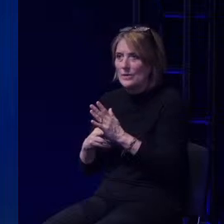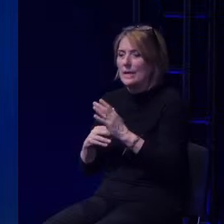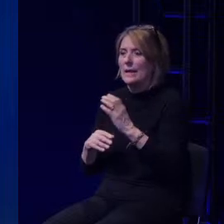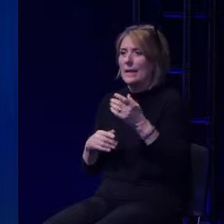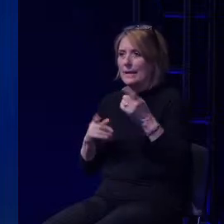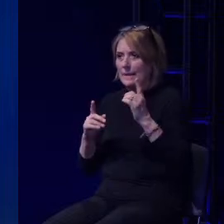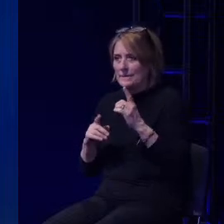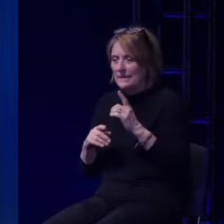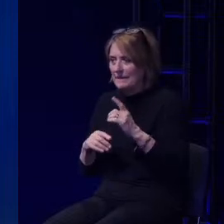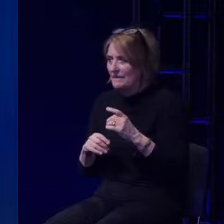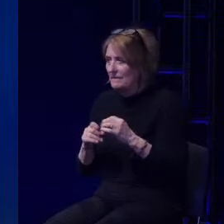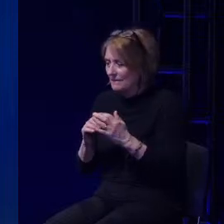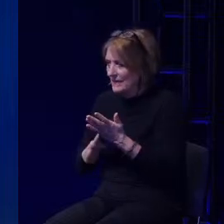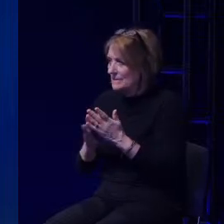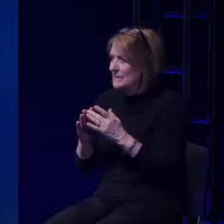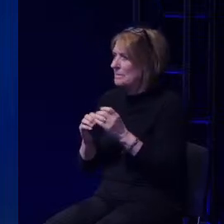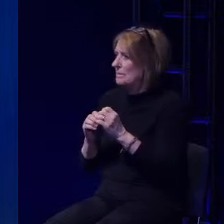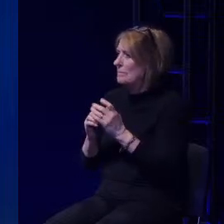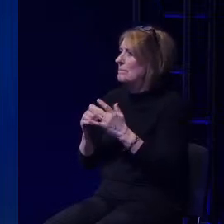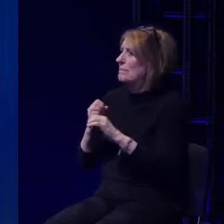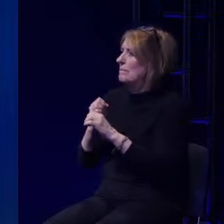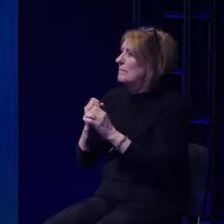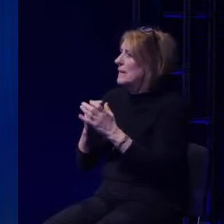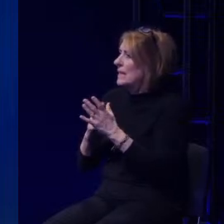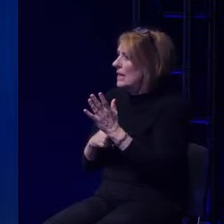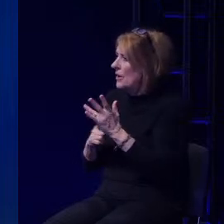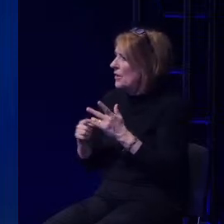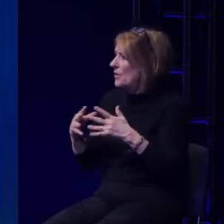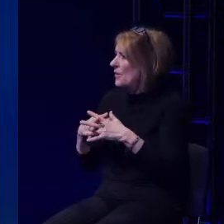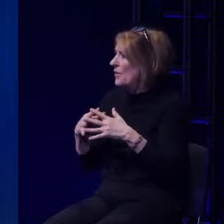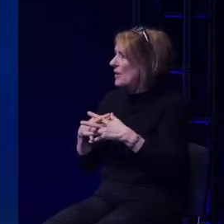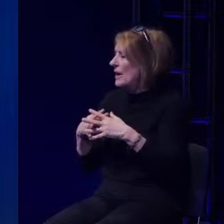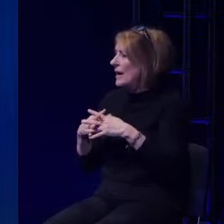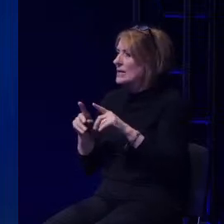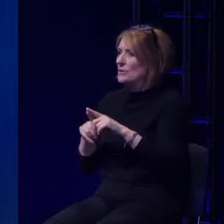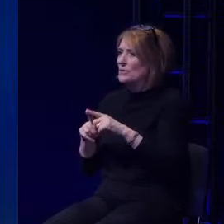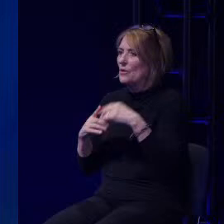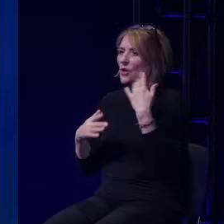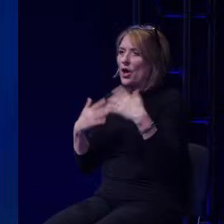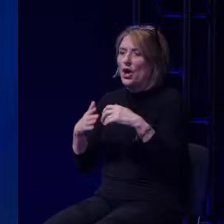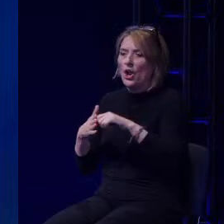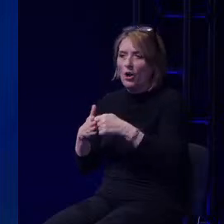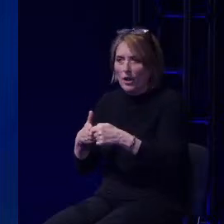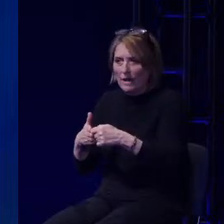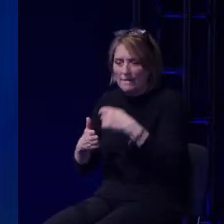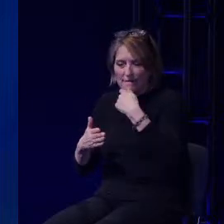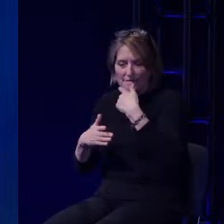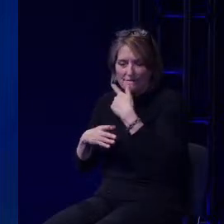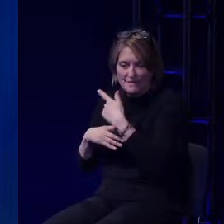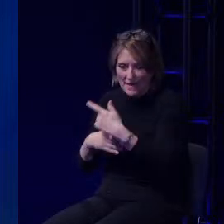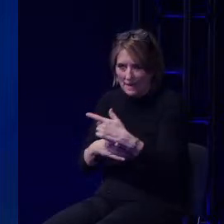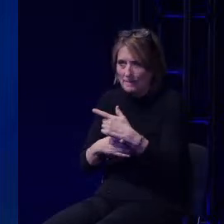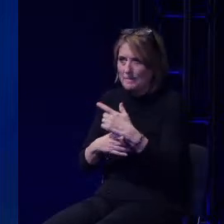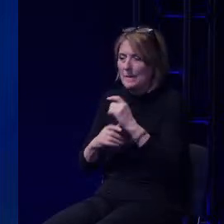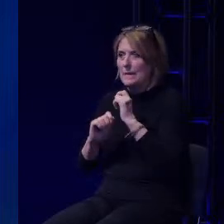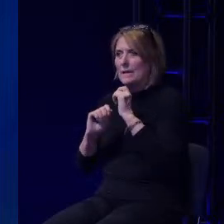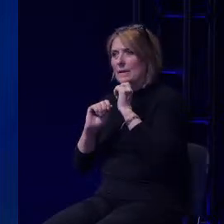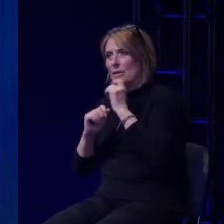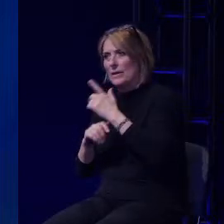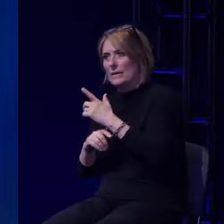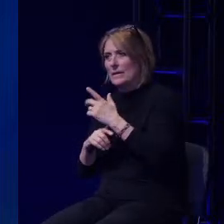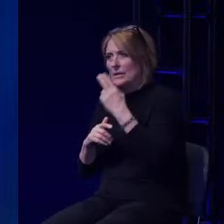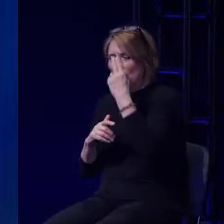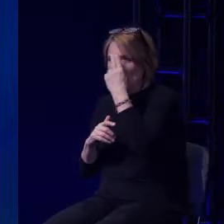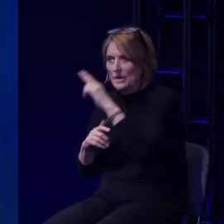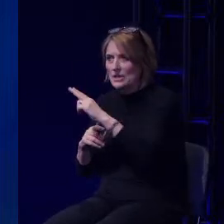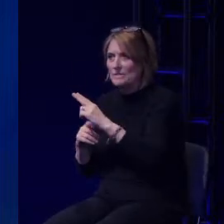and Catherine Bigelow, including her multi-Oscar winning film, The Hurt Locker, for which Barry earned both Academy and ASE nominations,